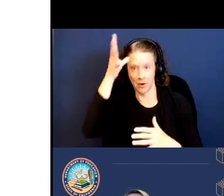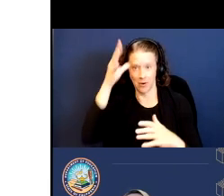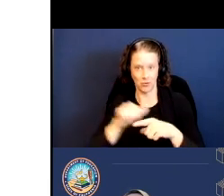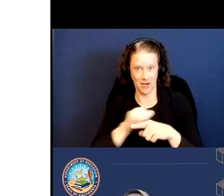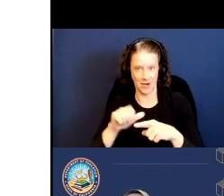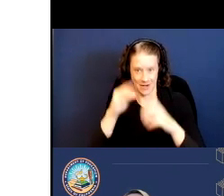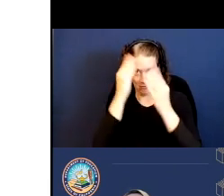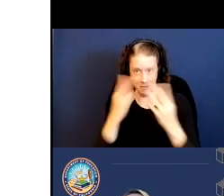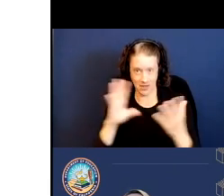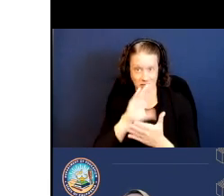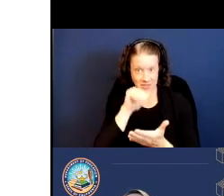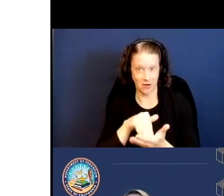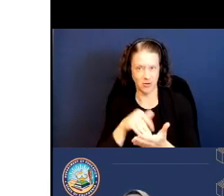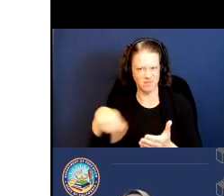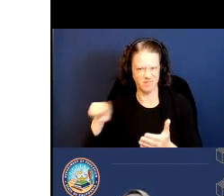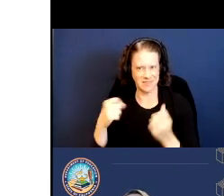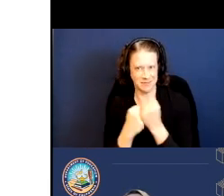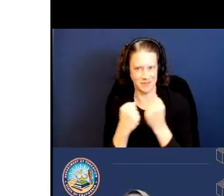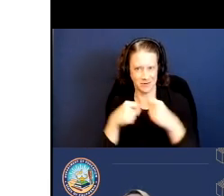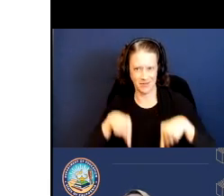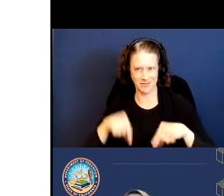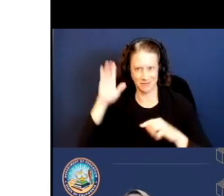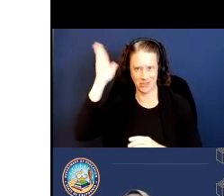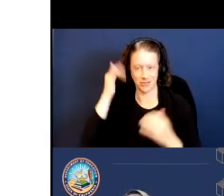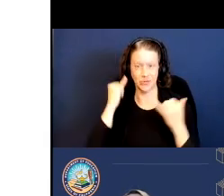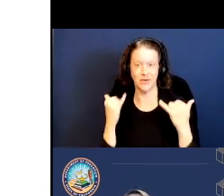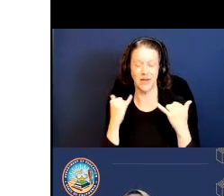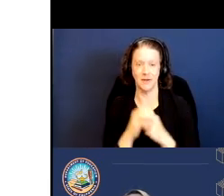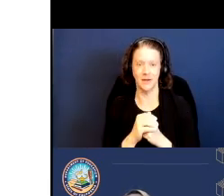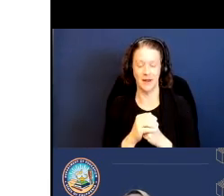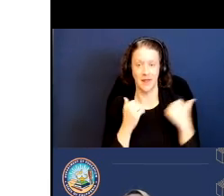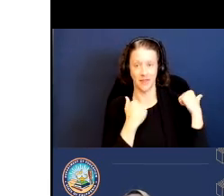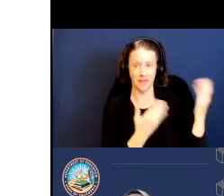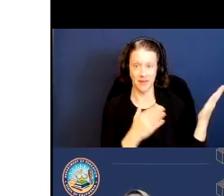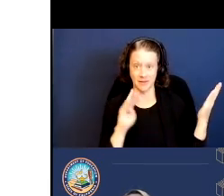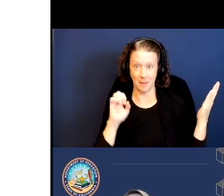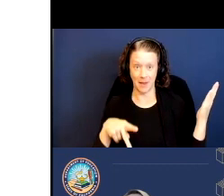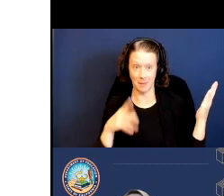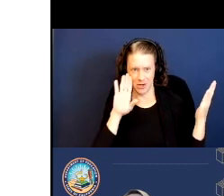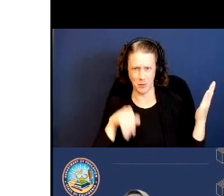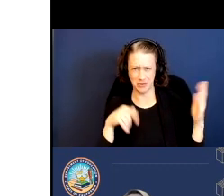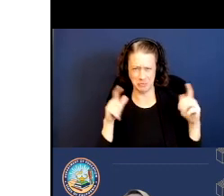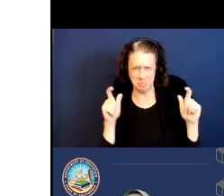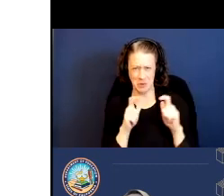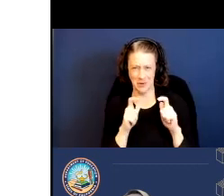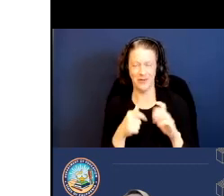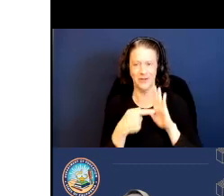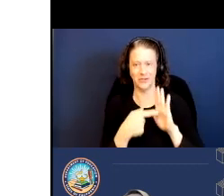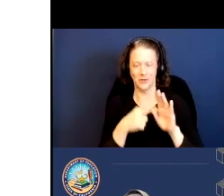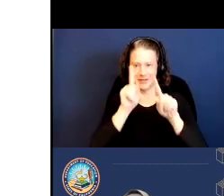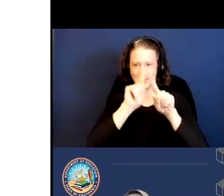this presentation today. It's the map on the screen, which I know is small, shows the